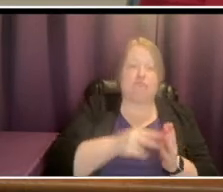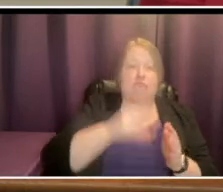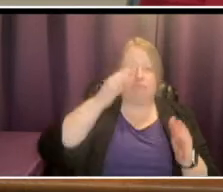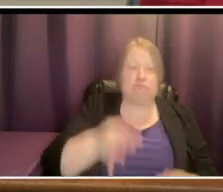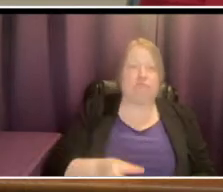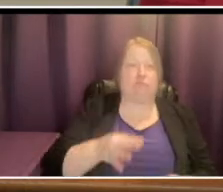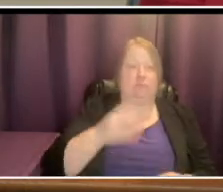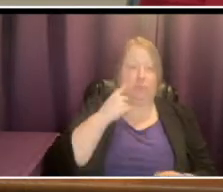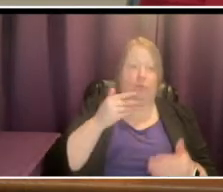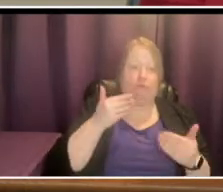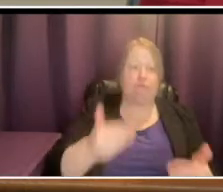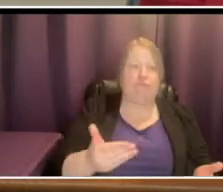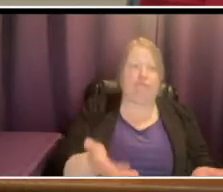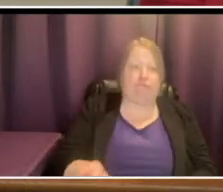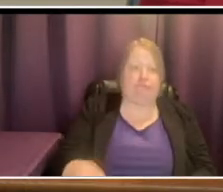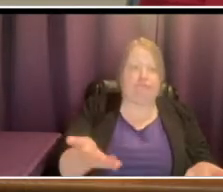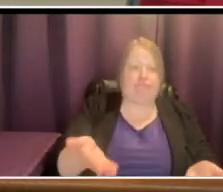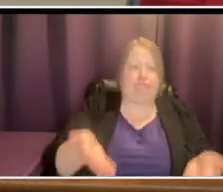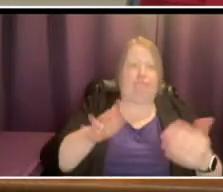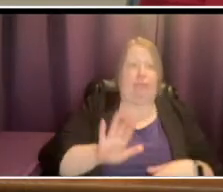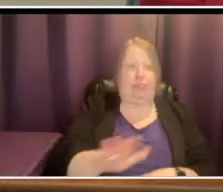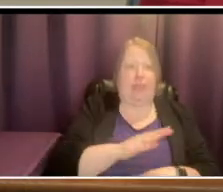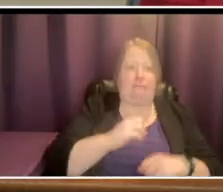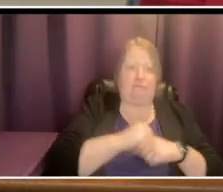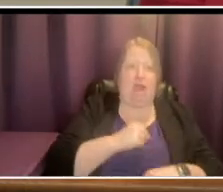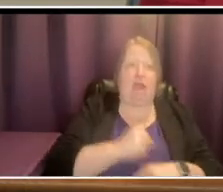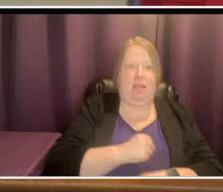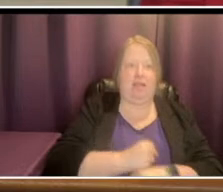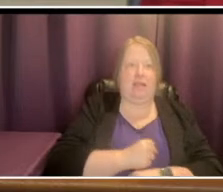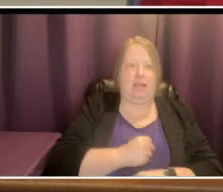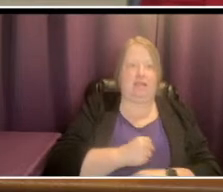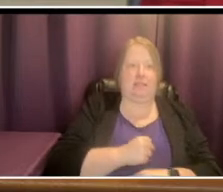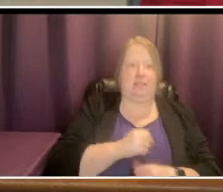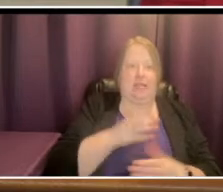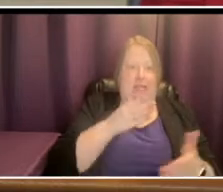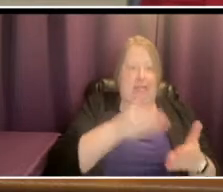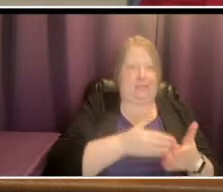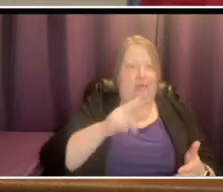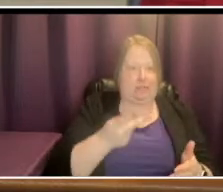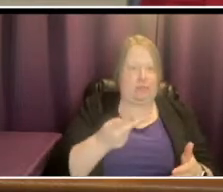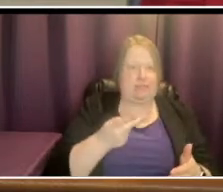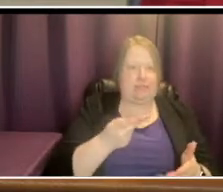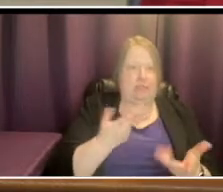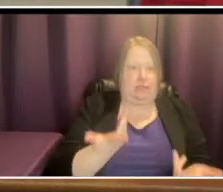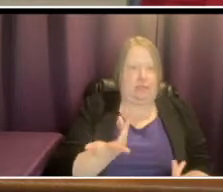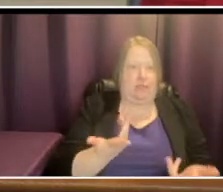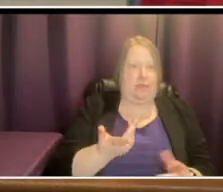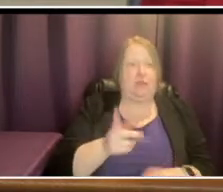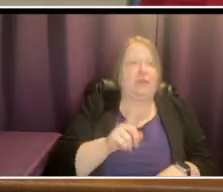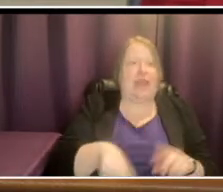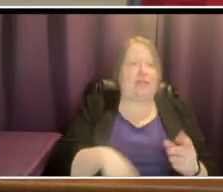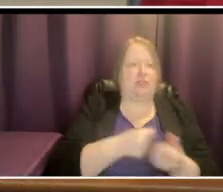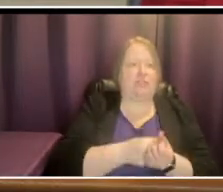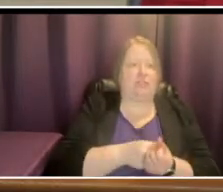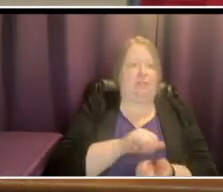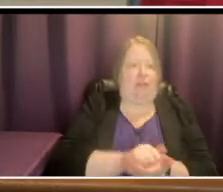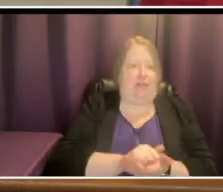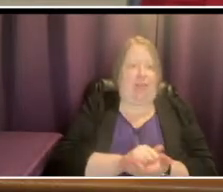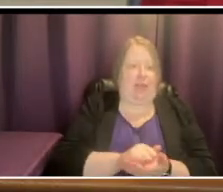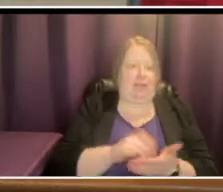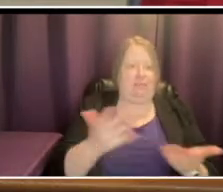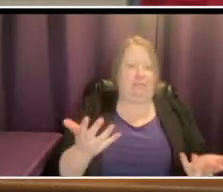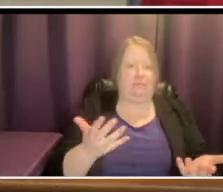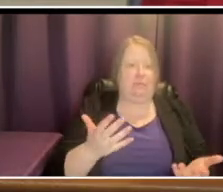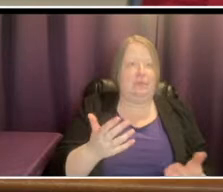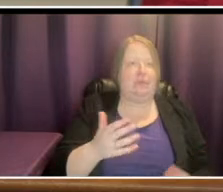that President Trump might have thought about the election. The tweet came precisely at the time Pence's Secret